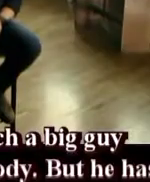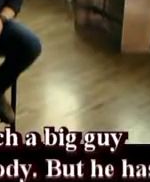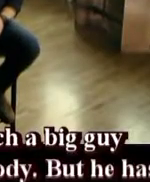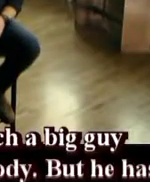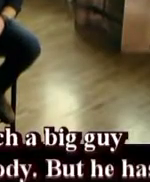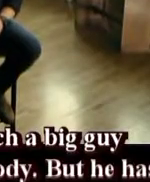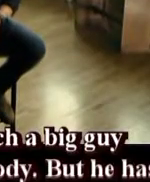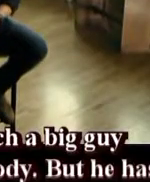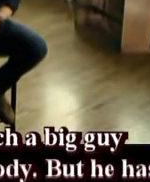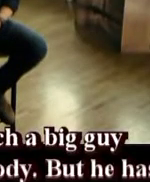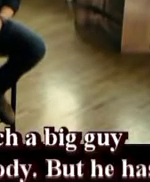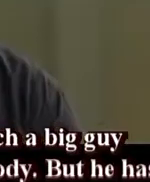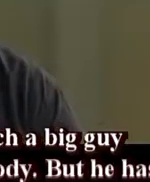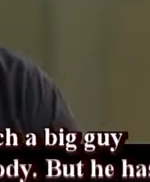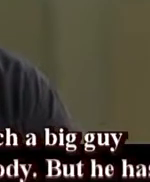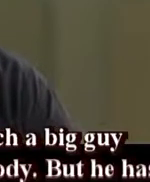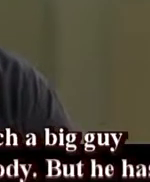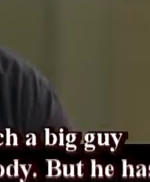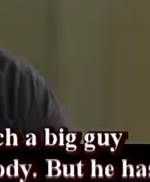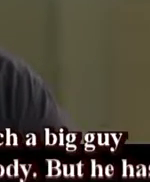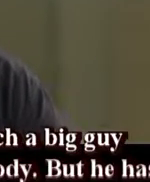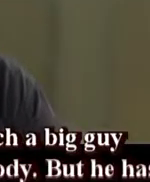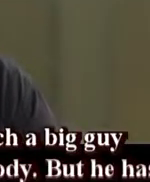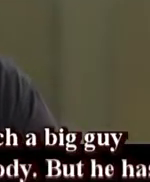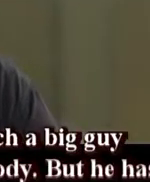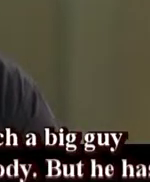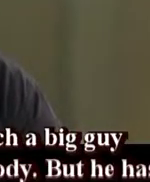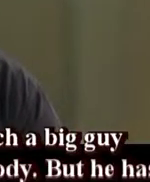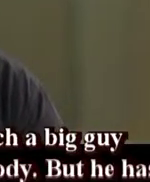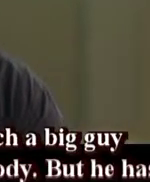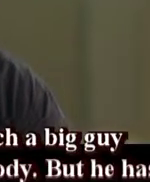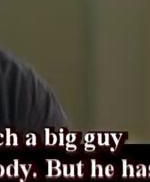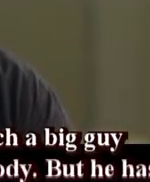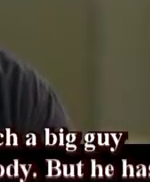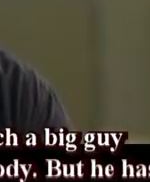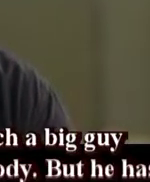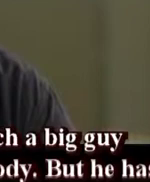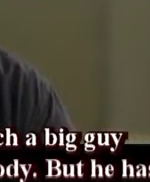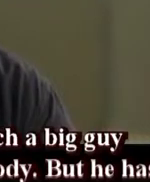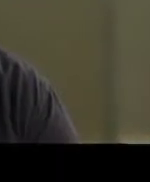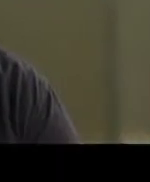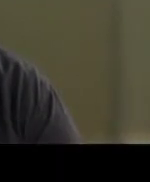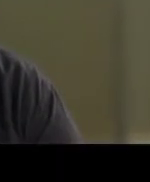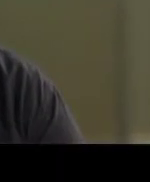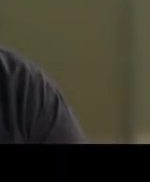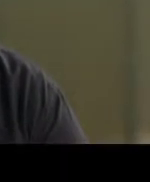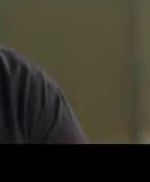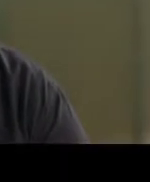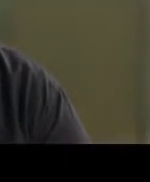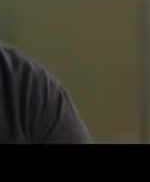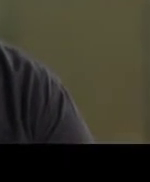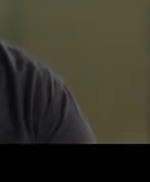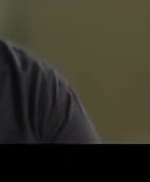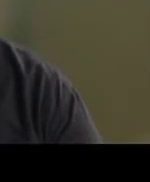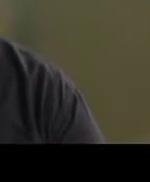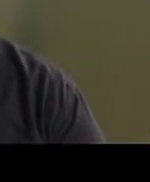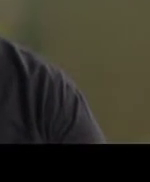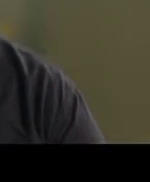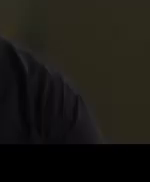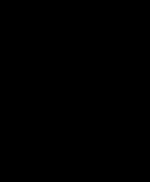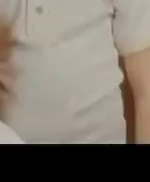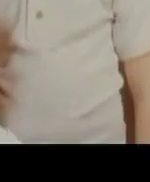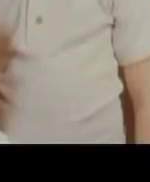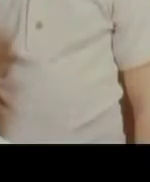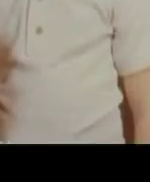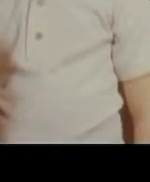He got hit by a semi-truck, but he's such a big guy that he didn't break any bones in his body, but he has pretty severe head damage and was in a coma for about eight